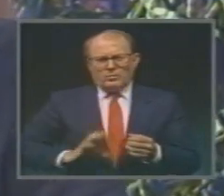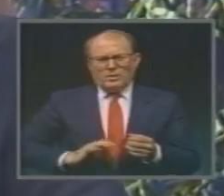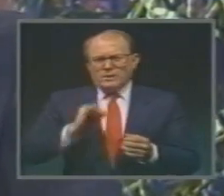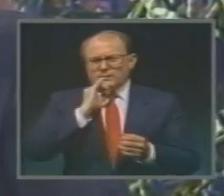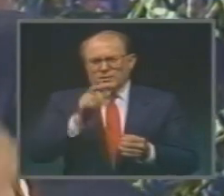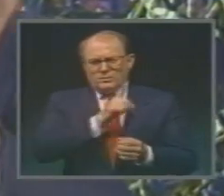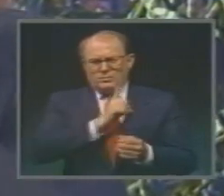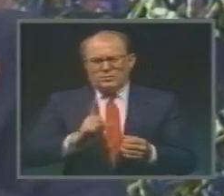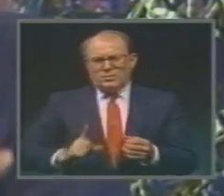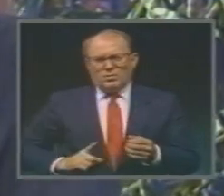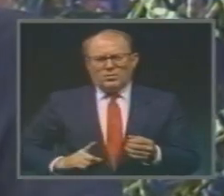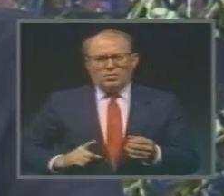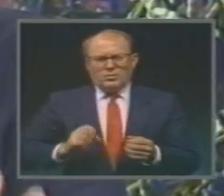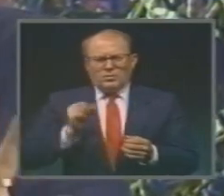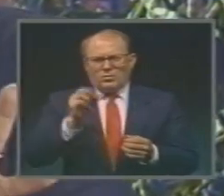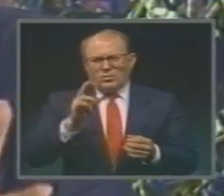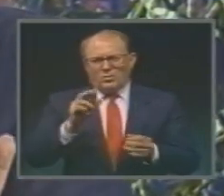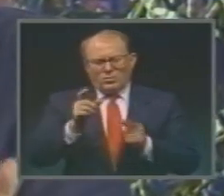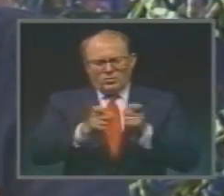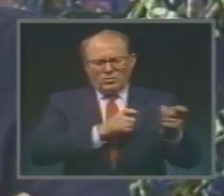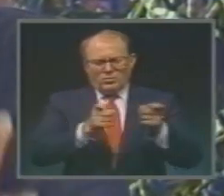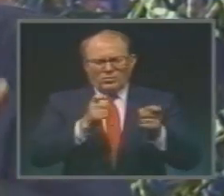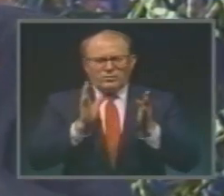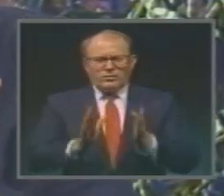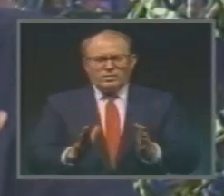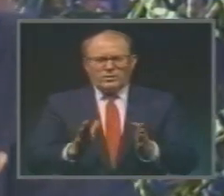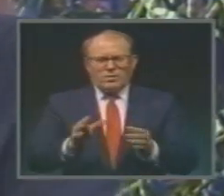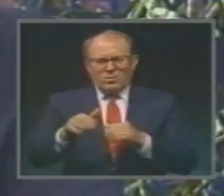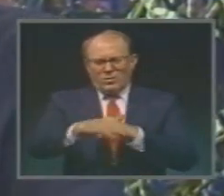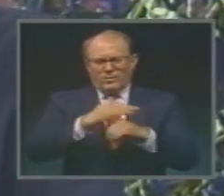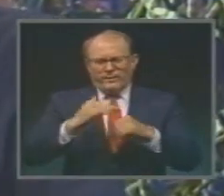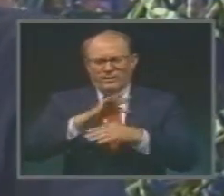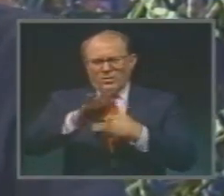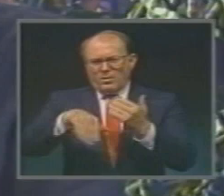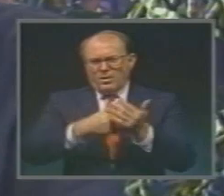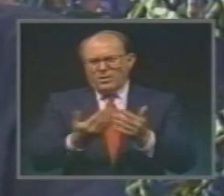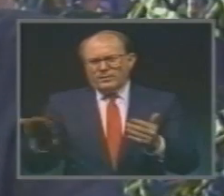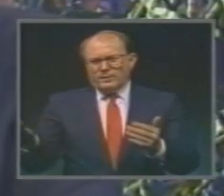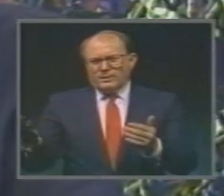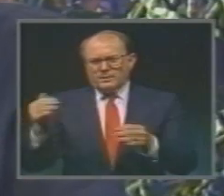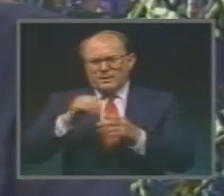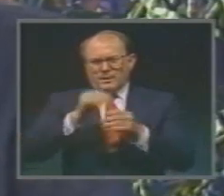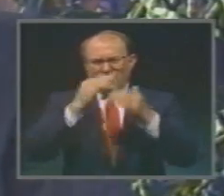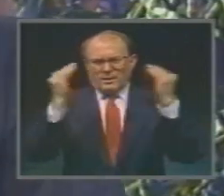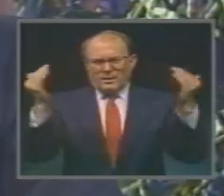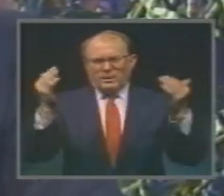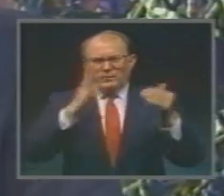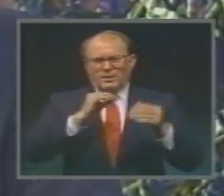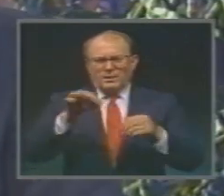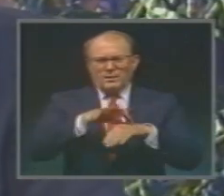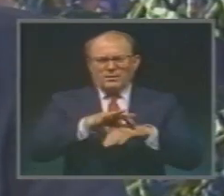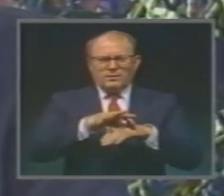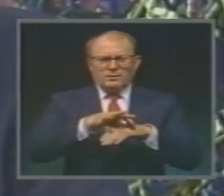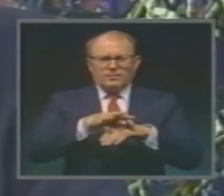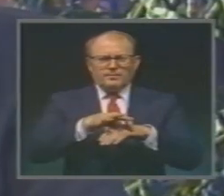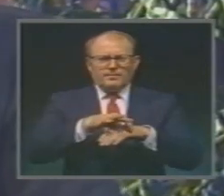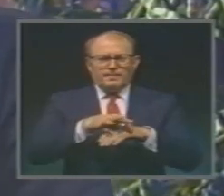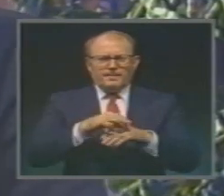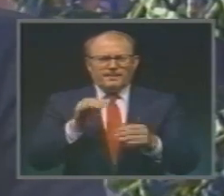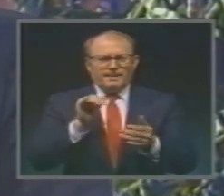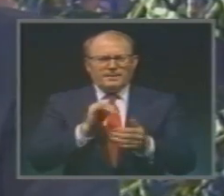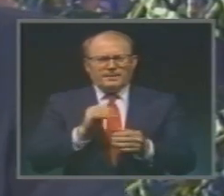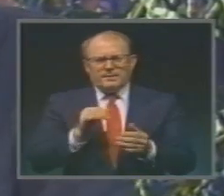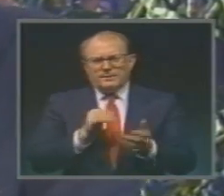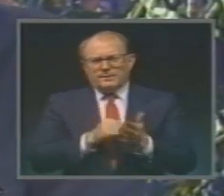is Lord or ruler, my friend, over all things in heaven and in earth. Isn't